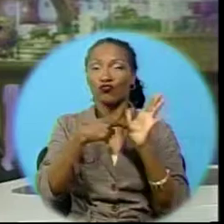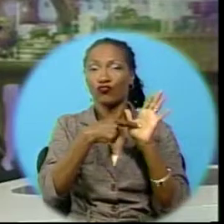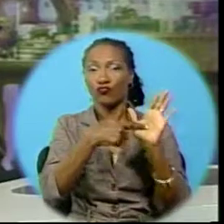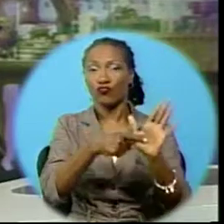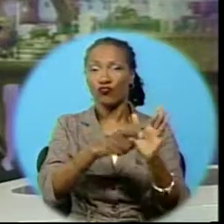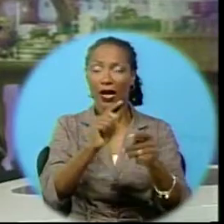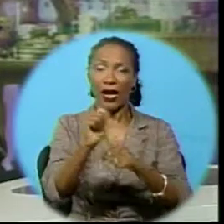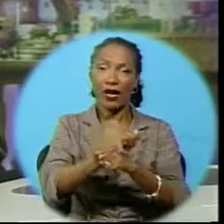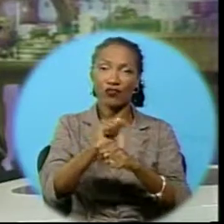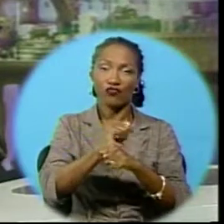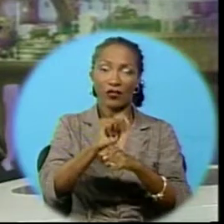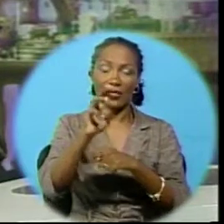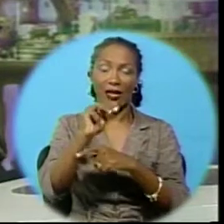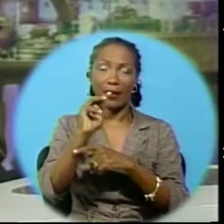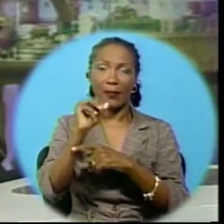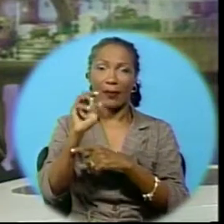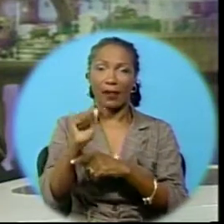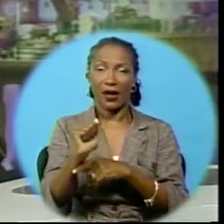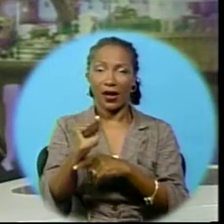Chameleon Combat Fitness Gym.